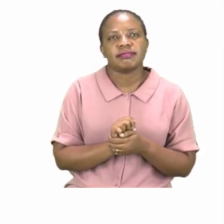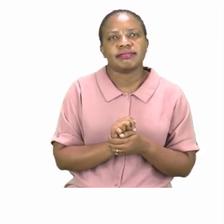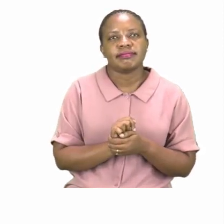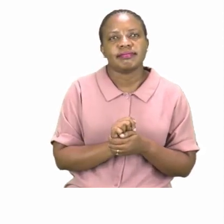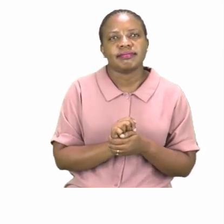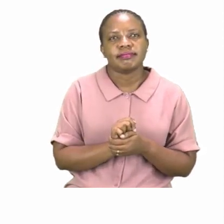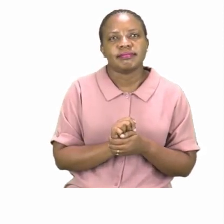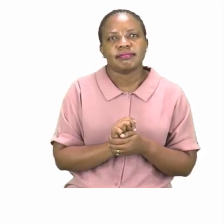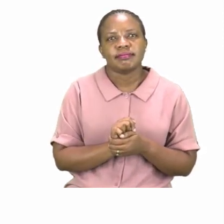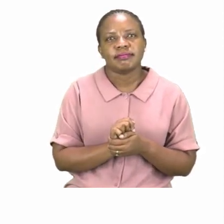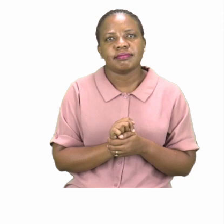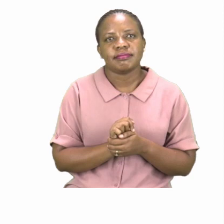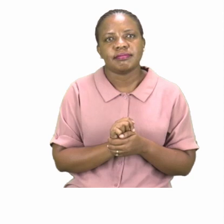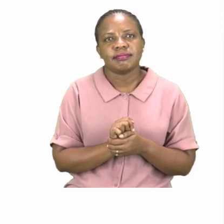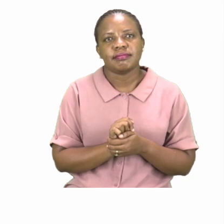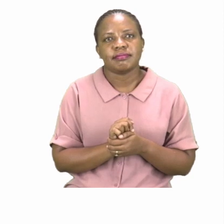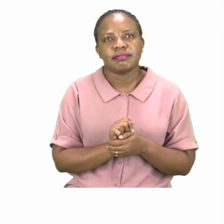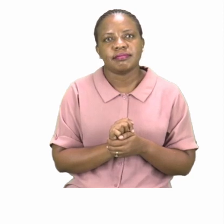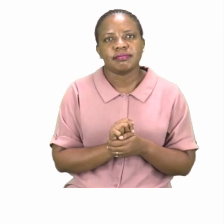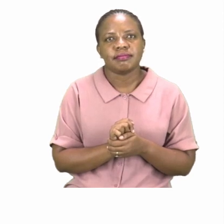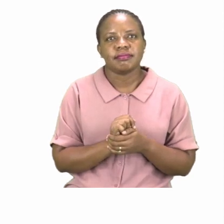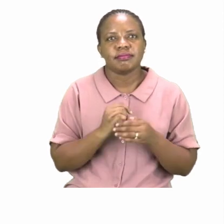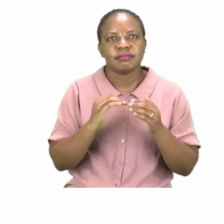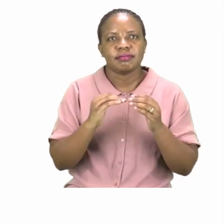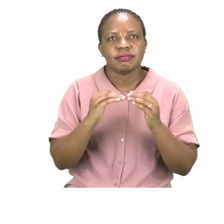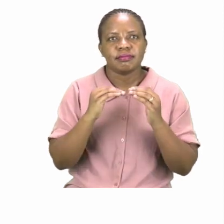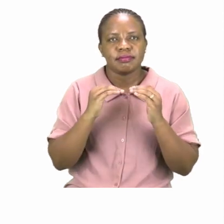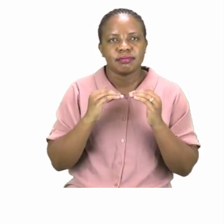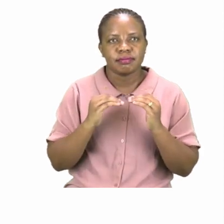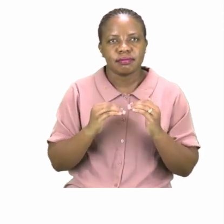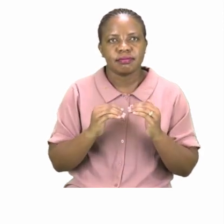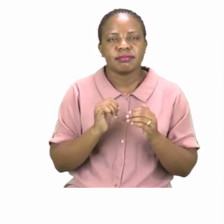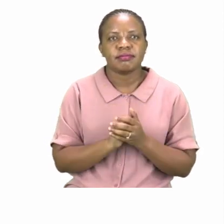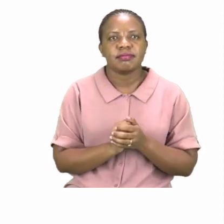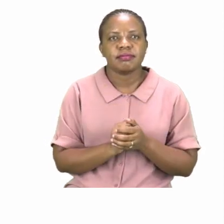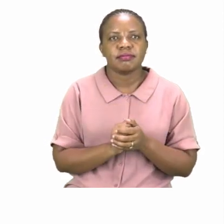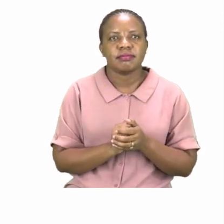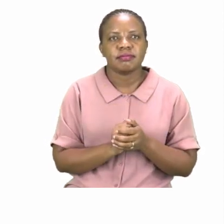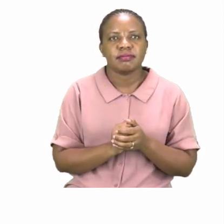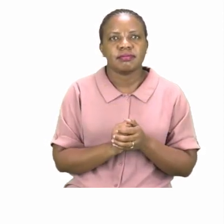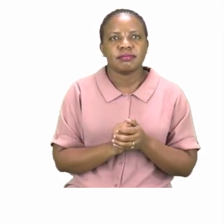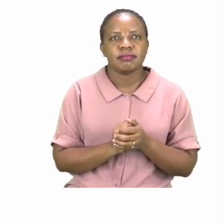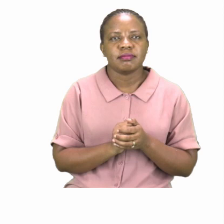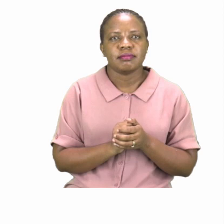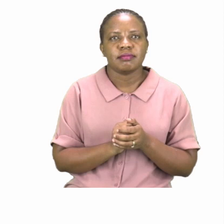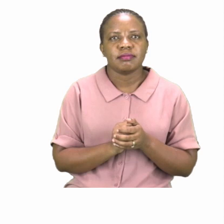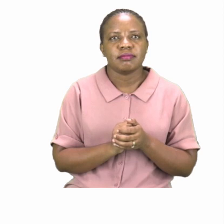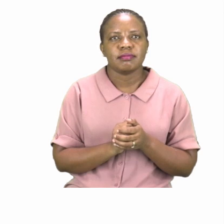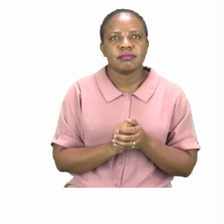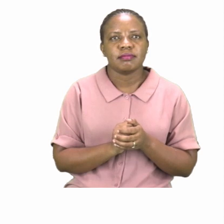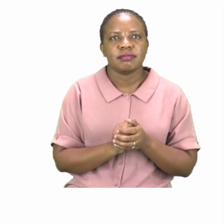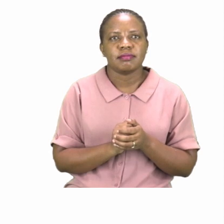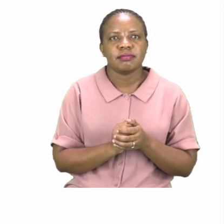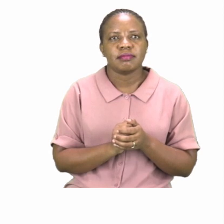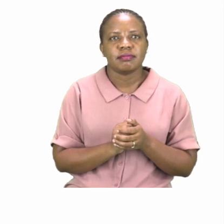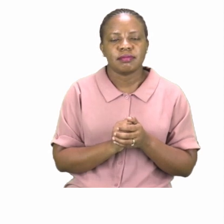Then, after that, you are going to write the sight word below on the